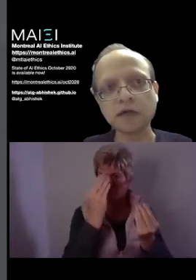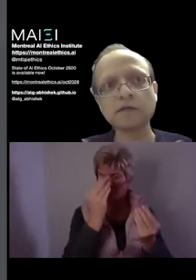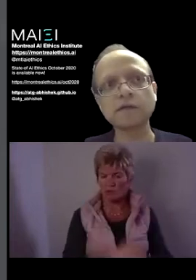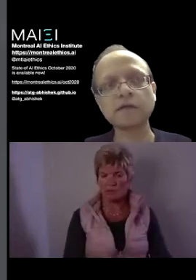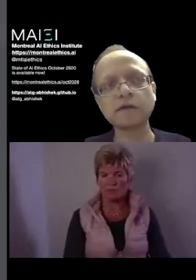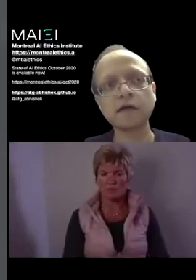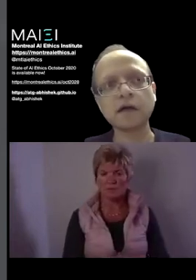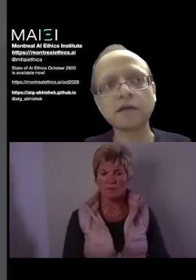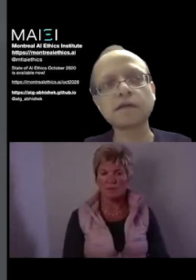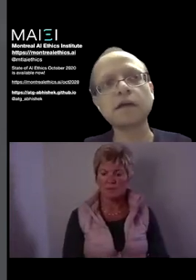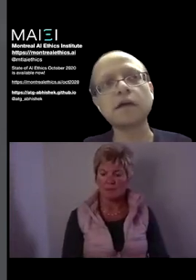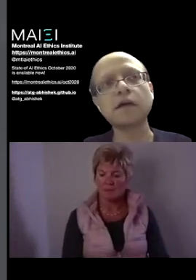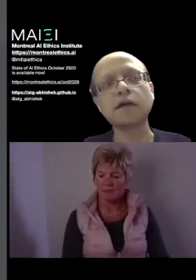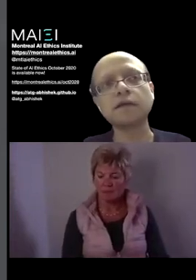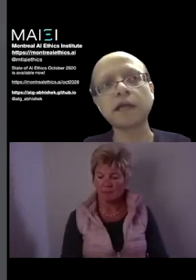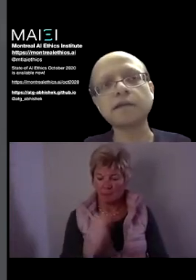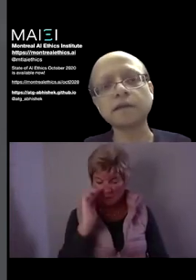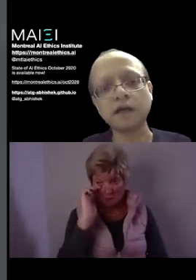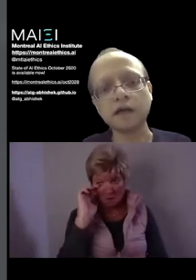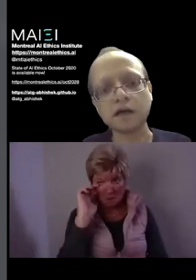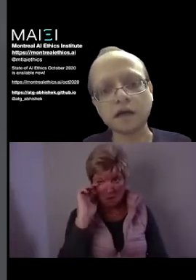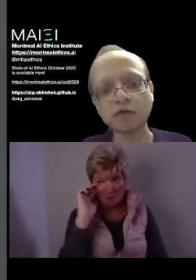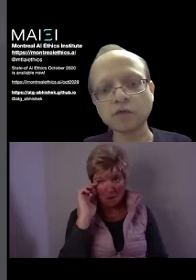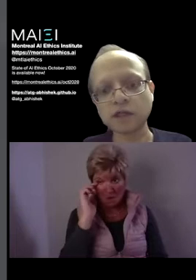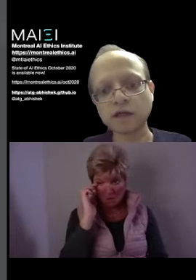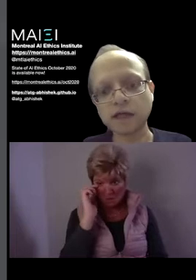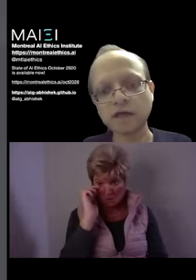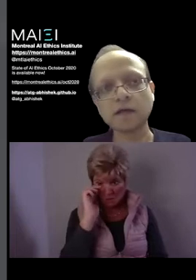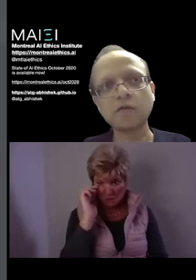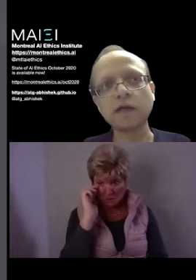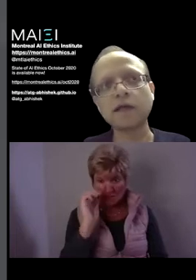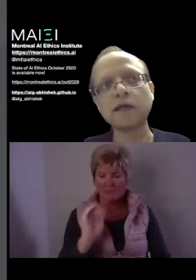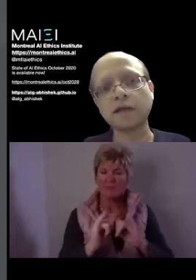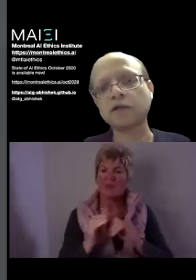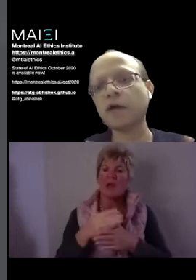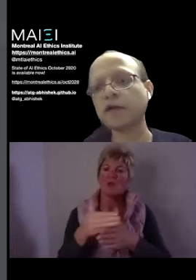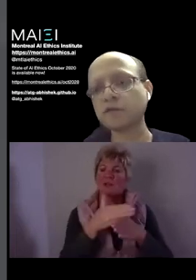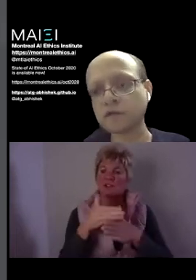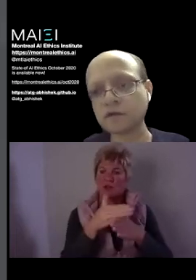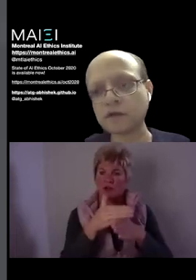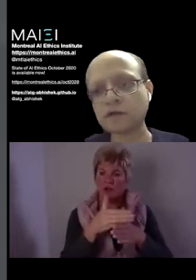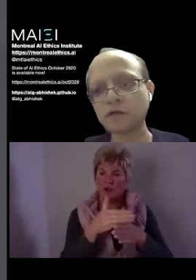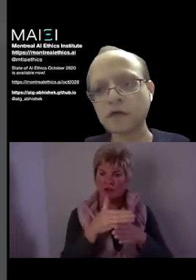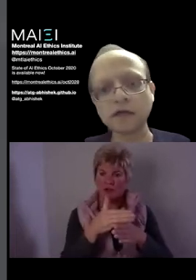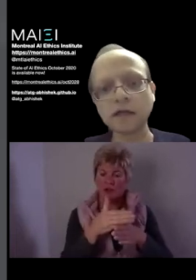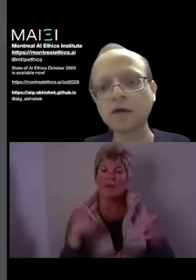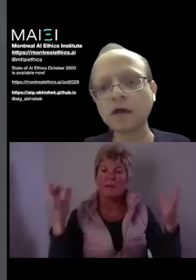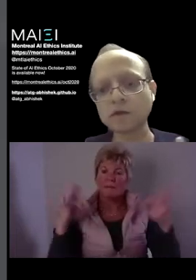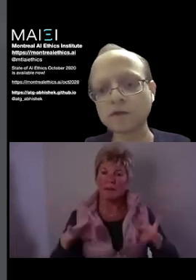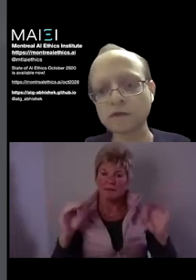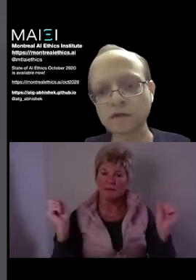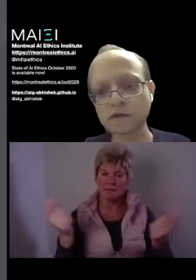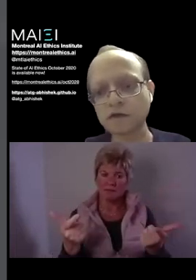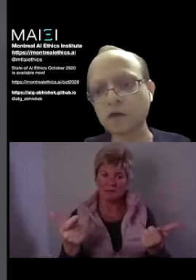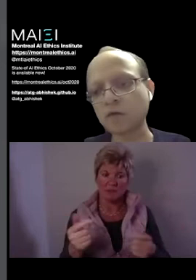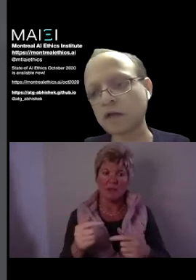that defines us in a sense? How do we share that in a way that actually benefits all of us? So data